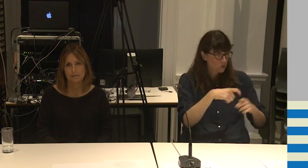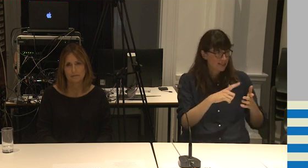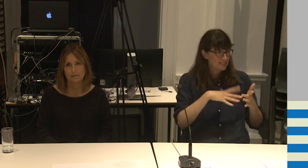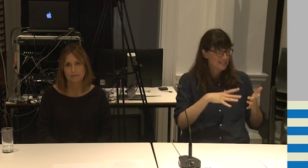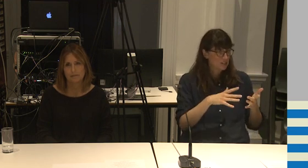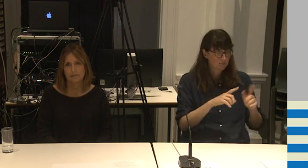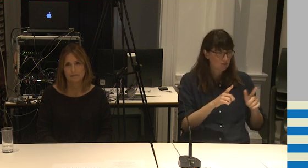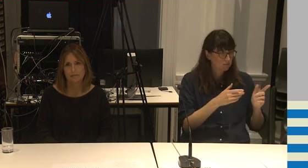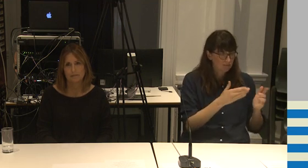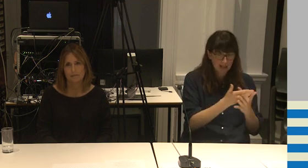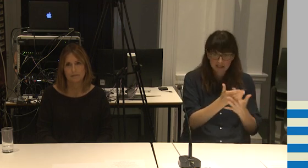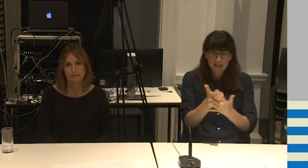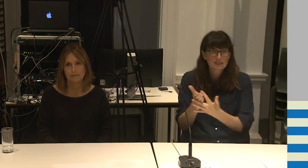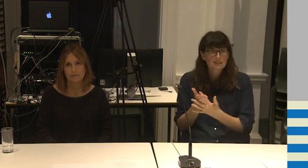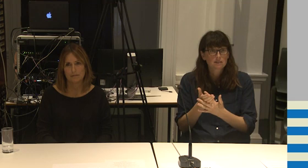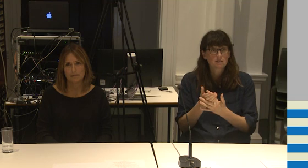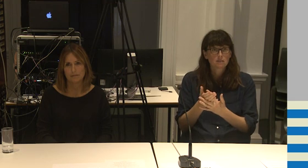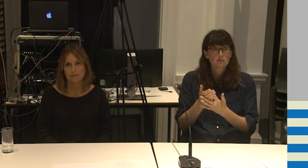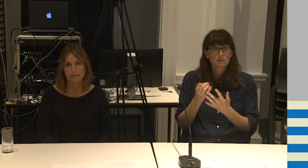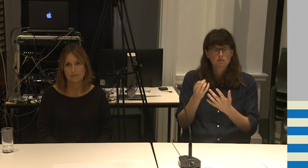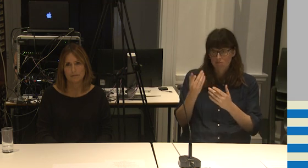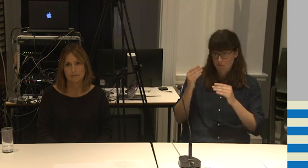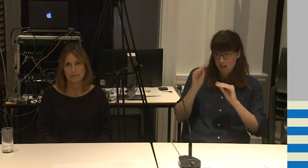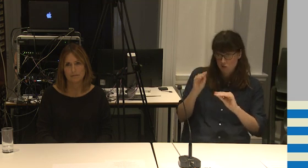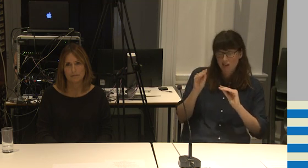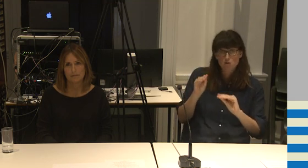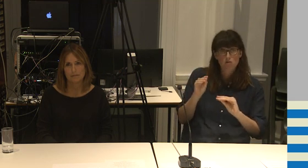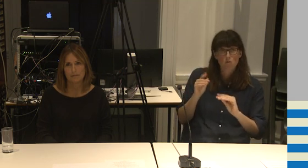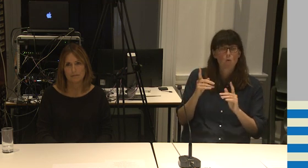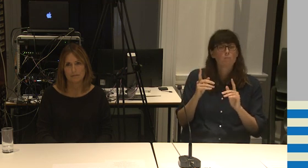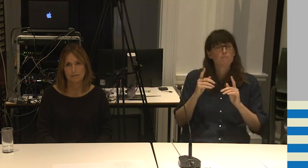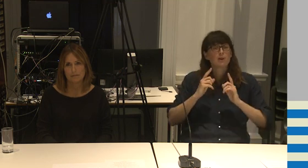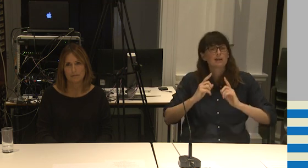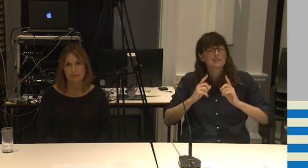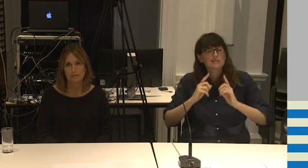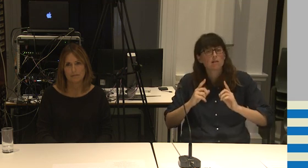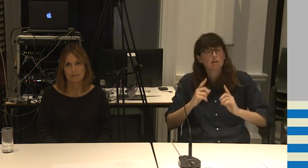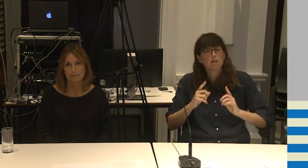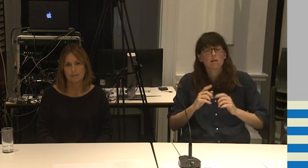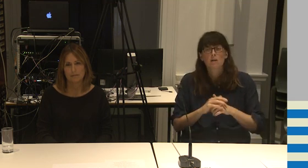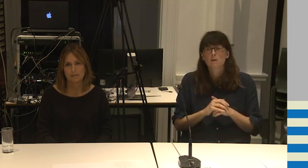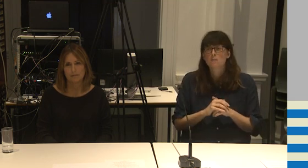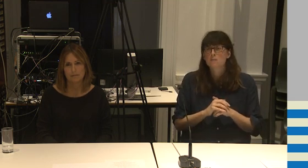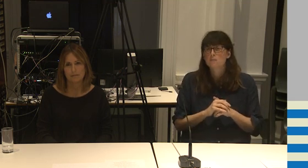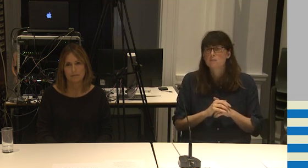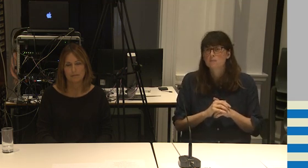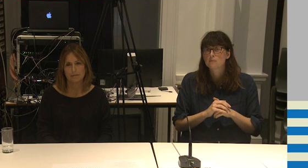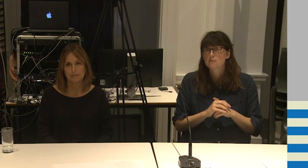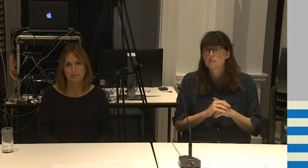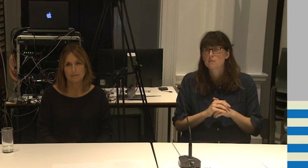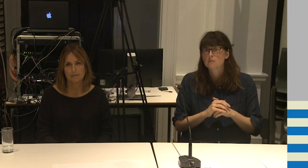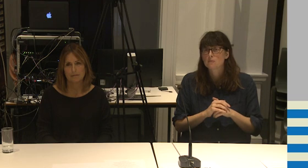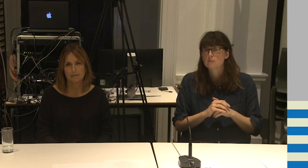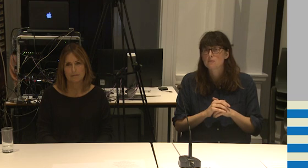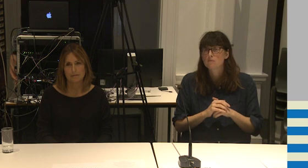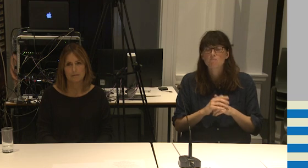so forth. I mean, as an educator in recent years, the most dramatic emergence